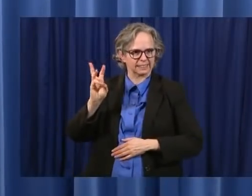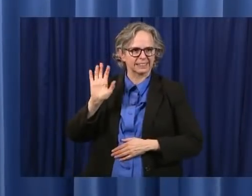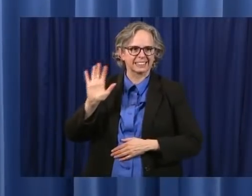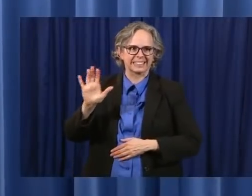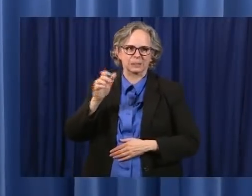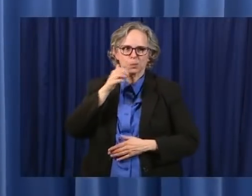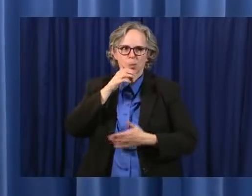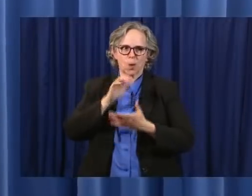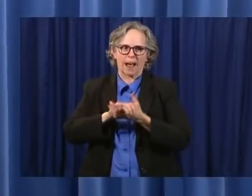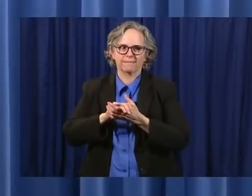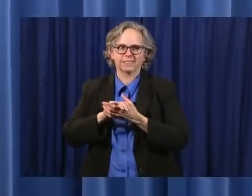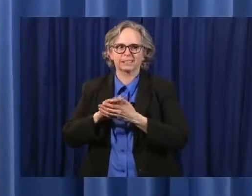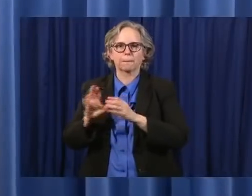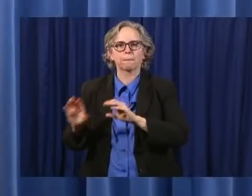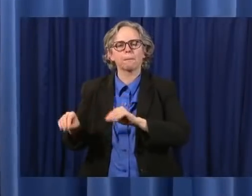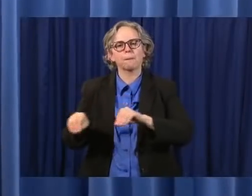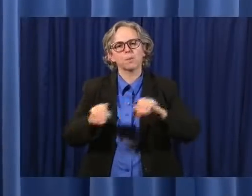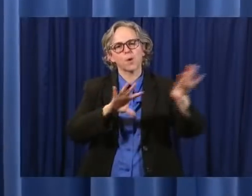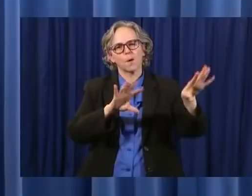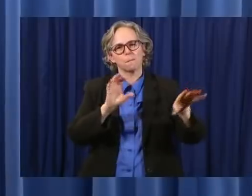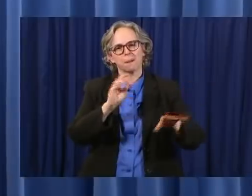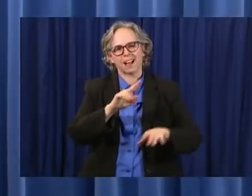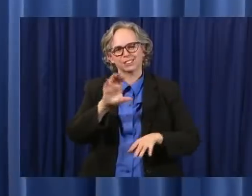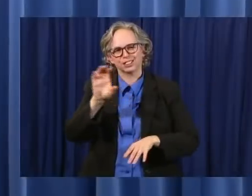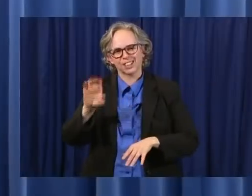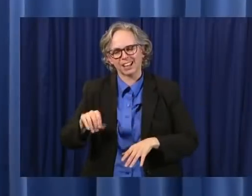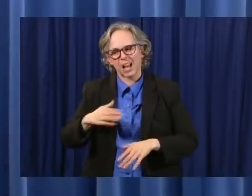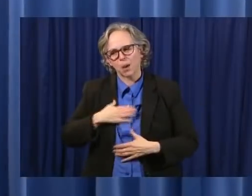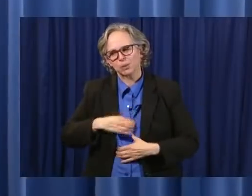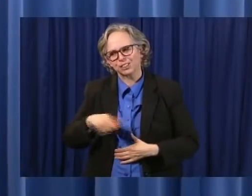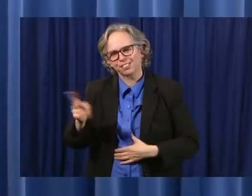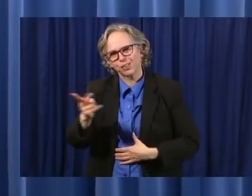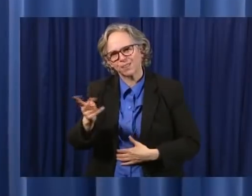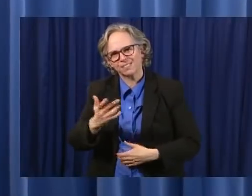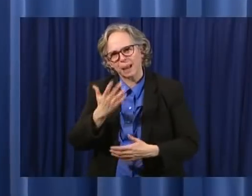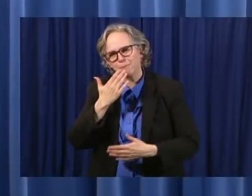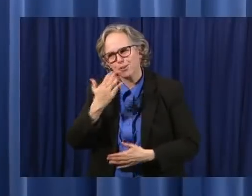and we wish them all the best.